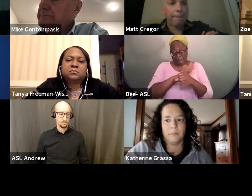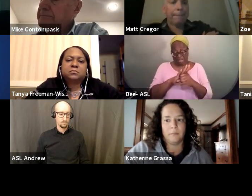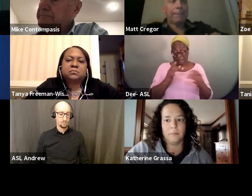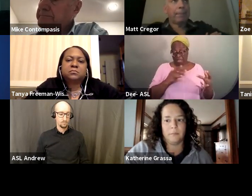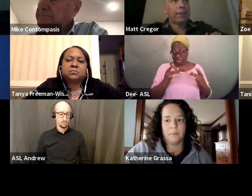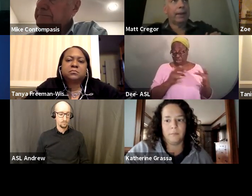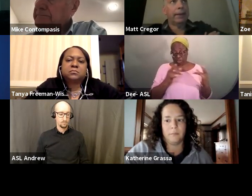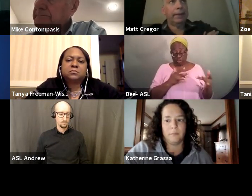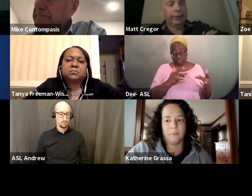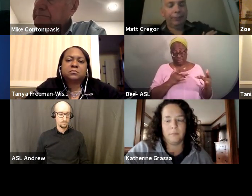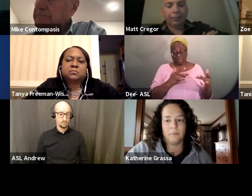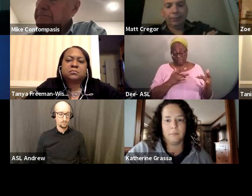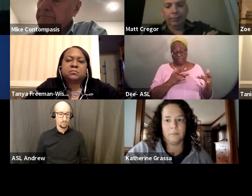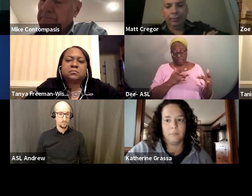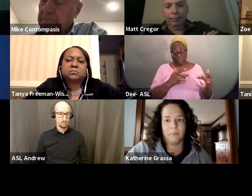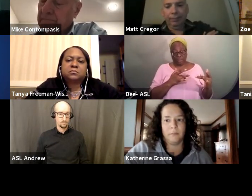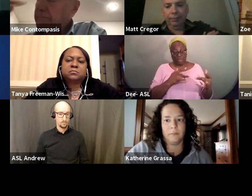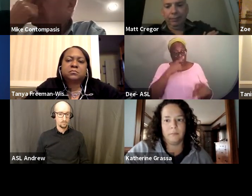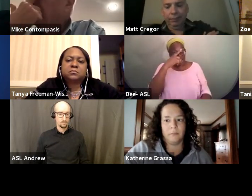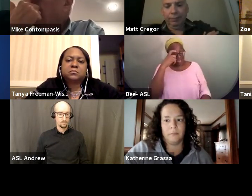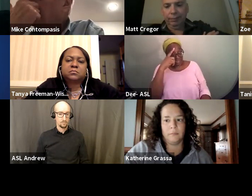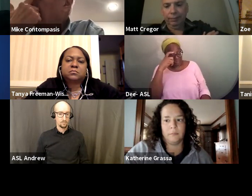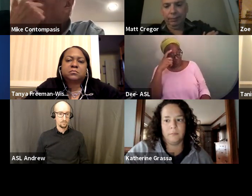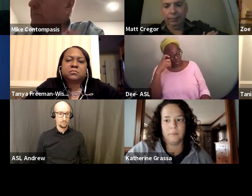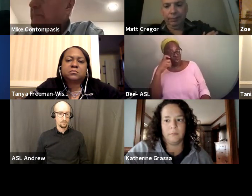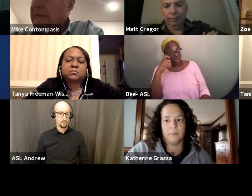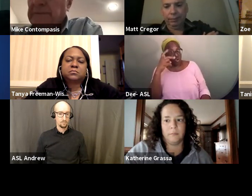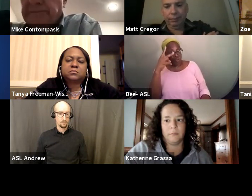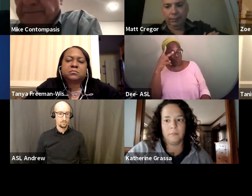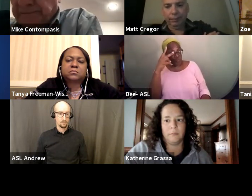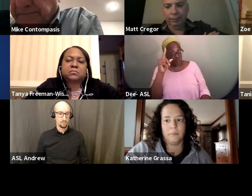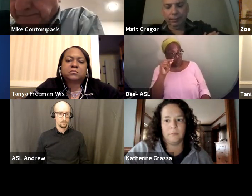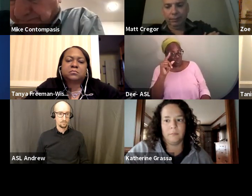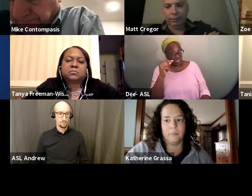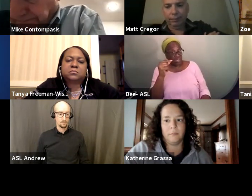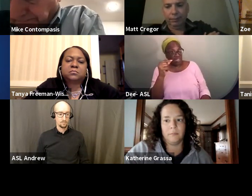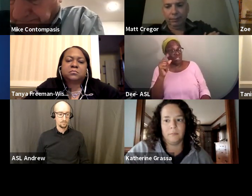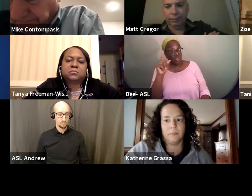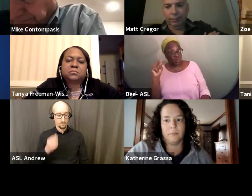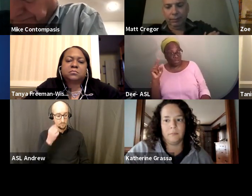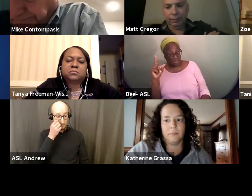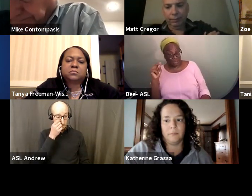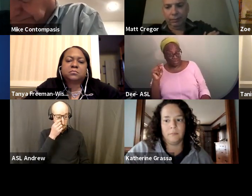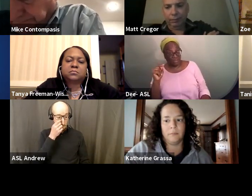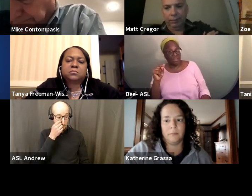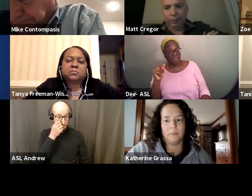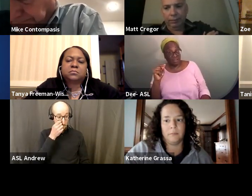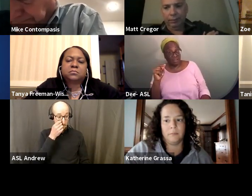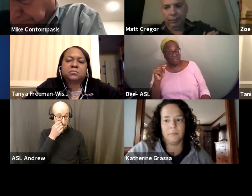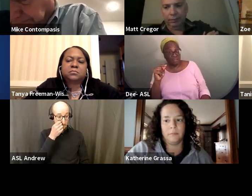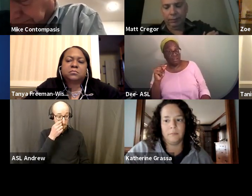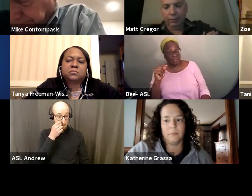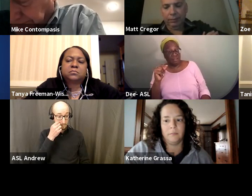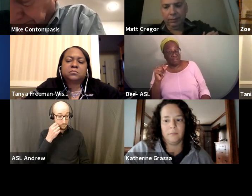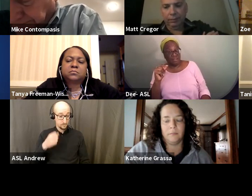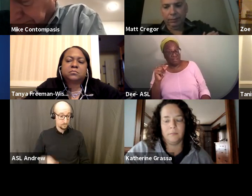the summer of 2020, going into the fall of 2020,